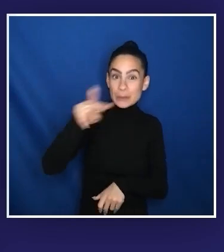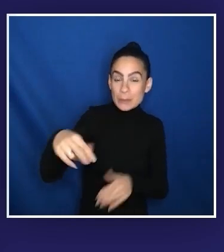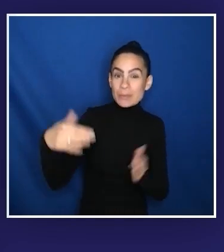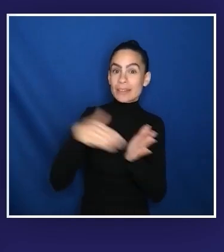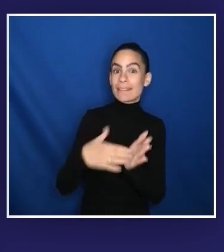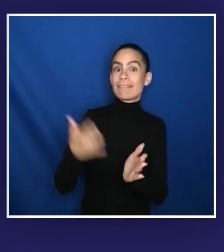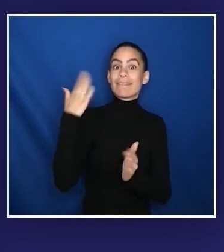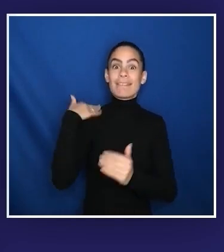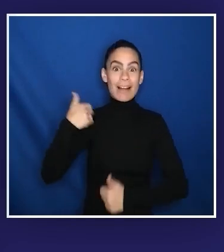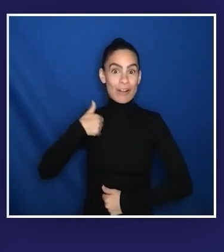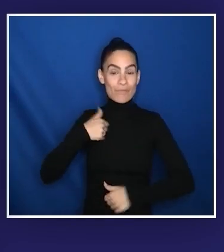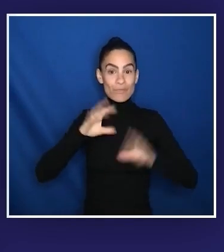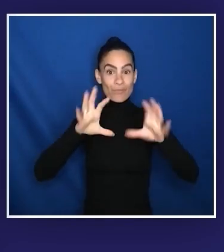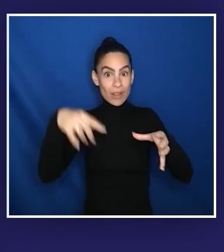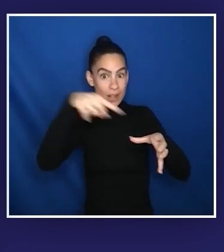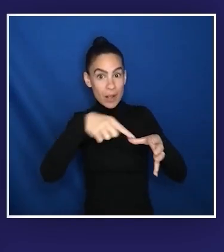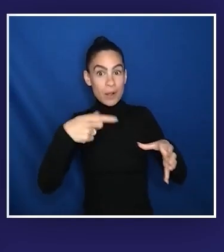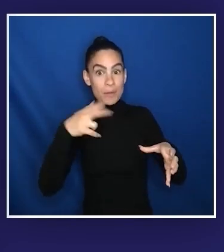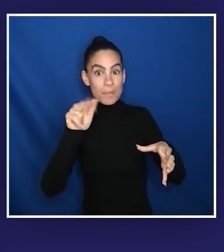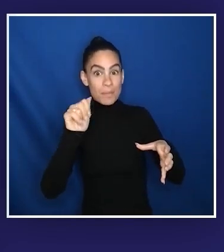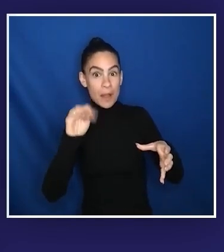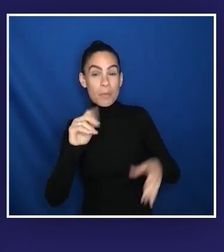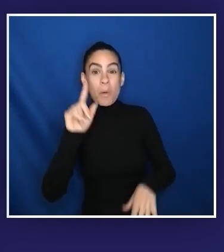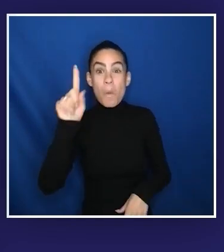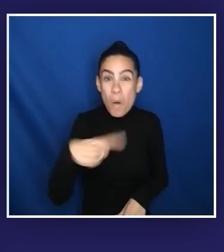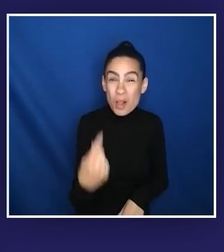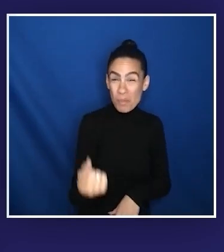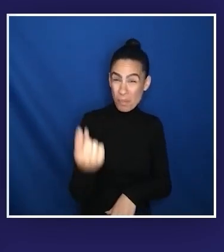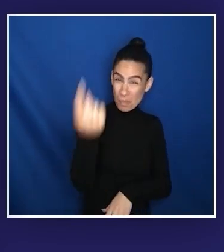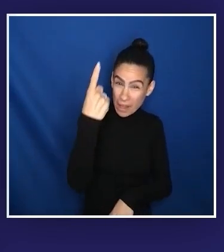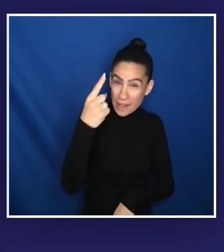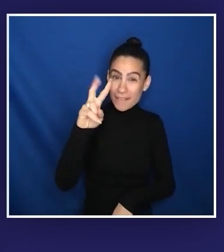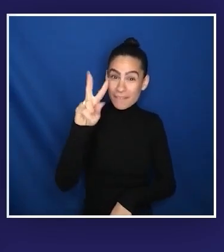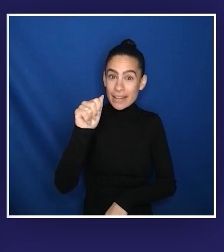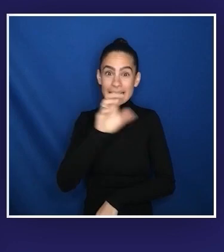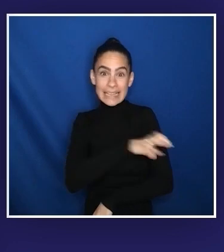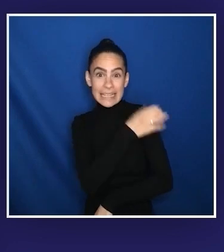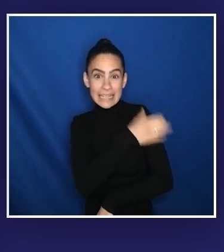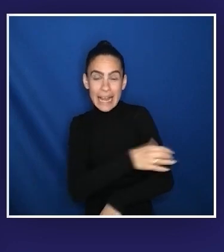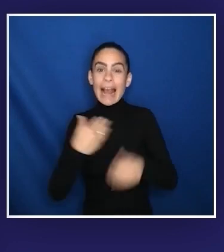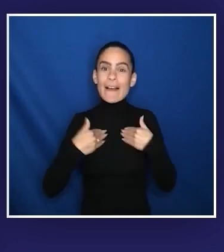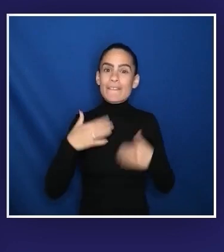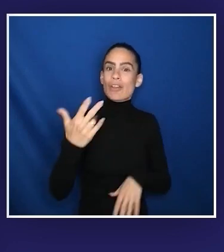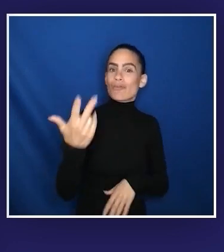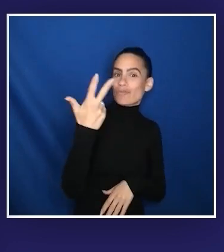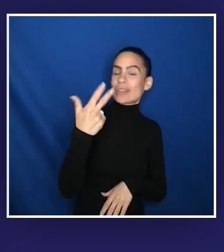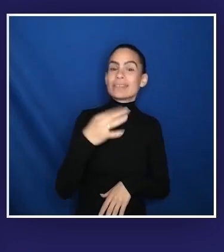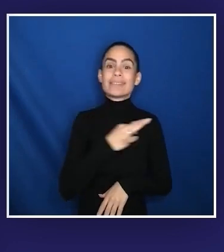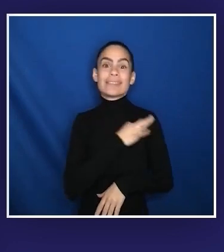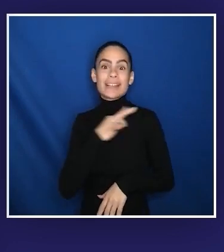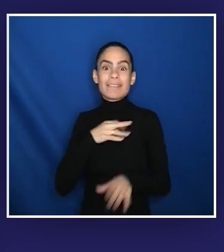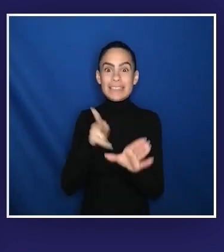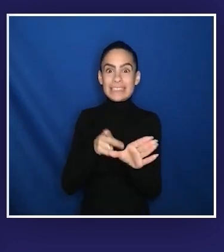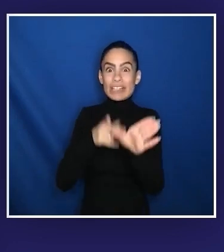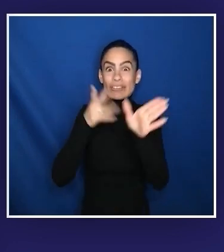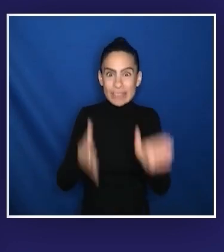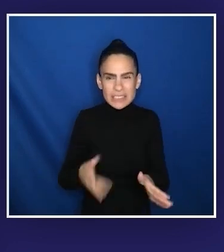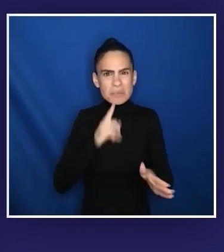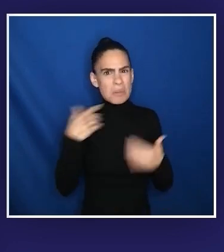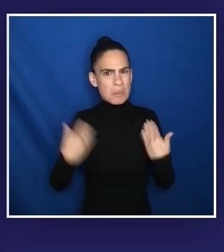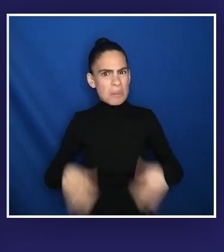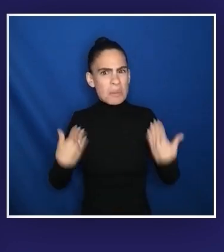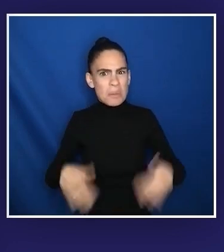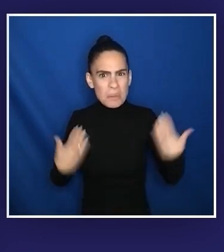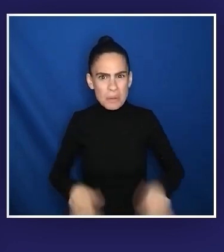22,000 veterans on Guam, and there is only one VA clinic on the island served by about 3 staff psychiatrists, and that's a very